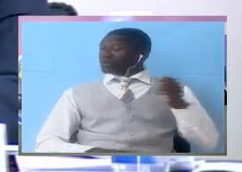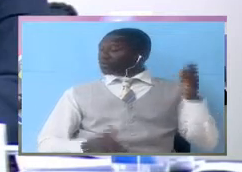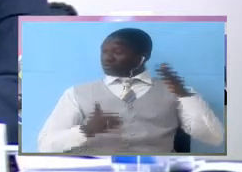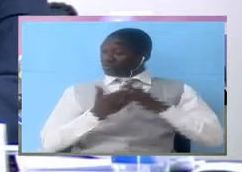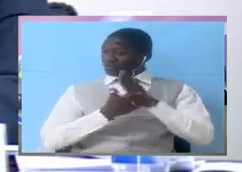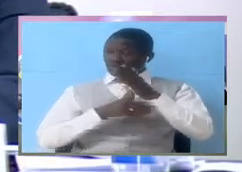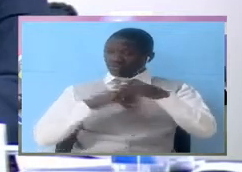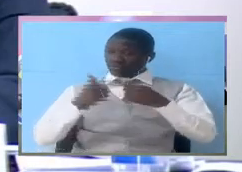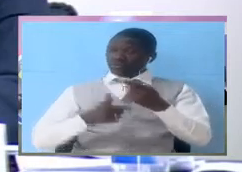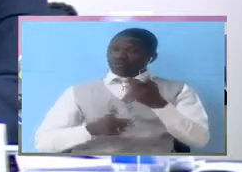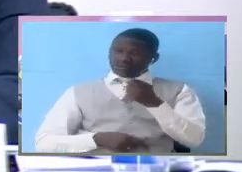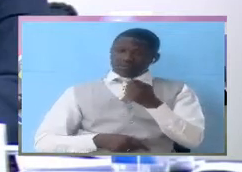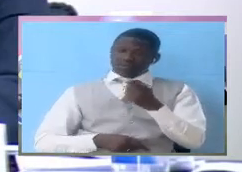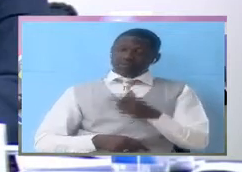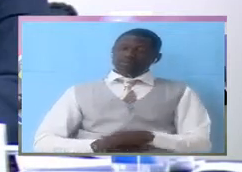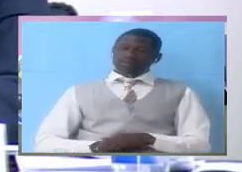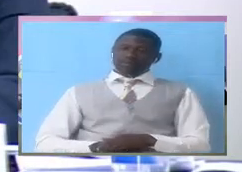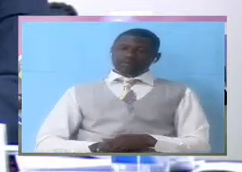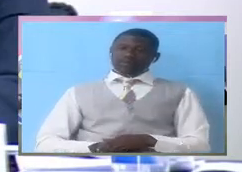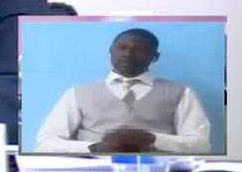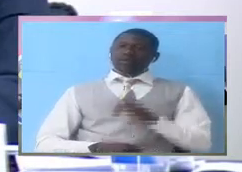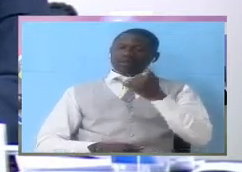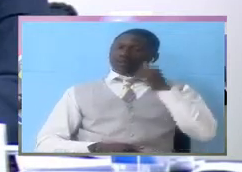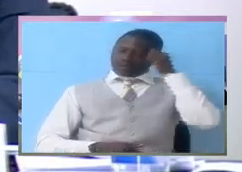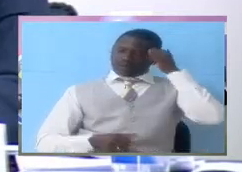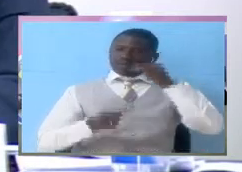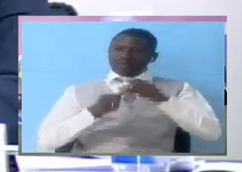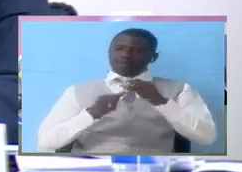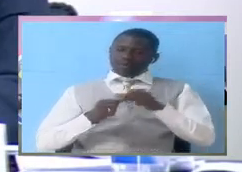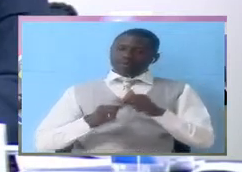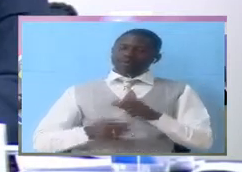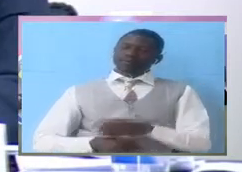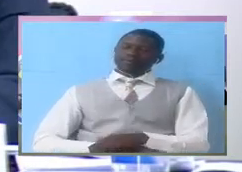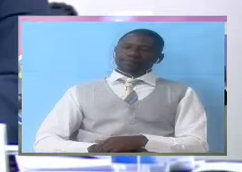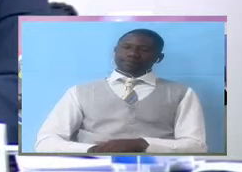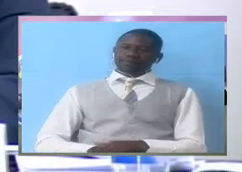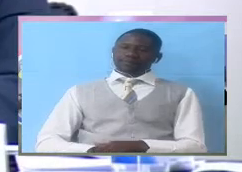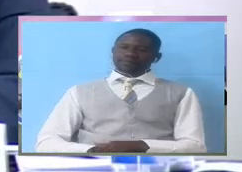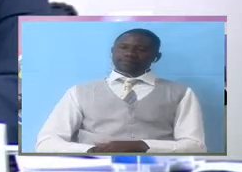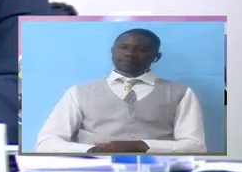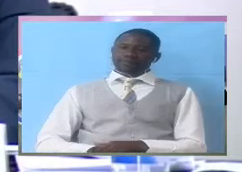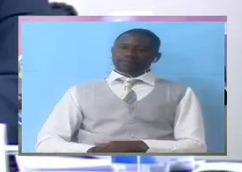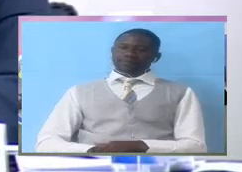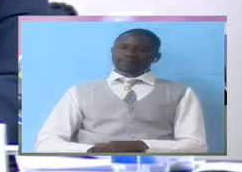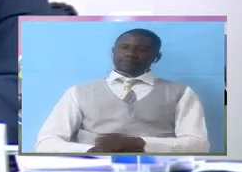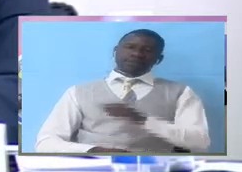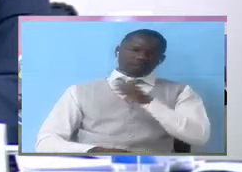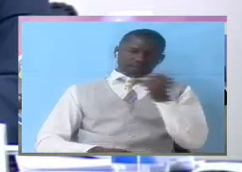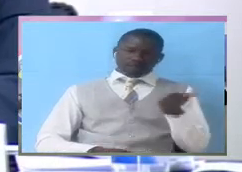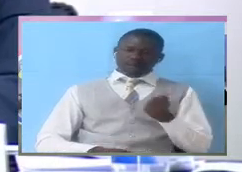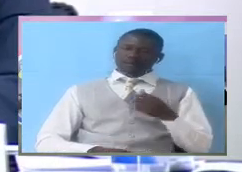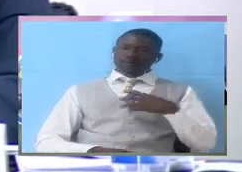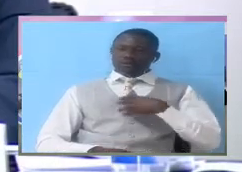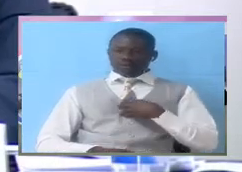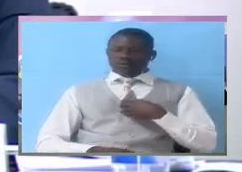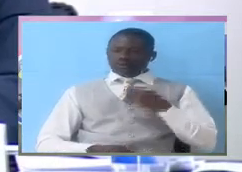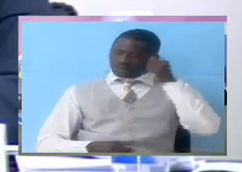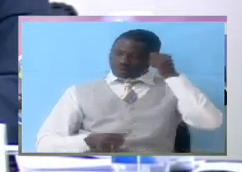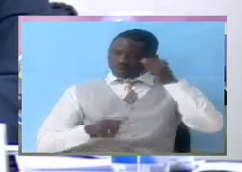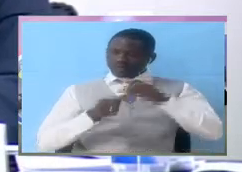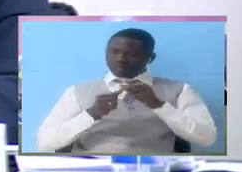bir wat bobu. I remember. Fatale ko na. And I may also remind you that